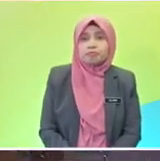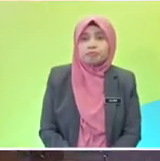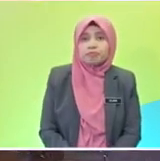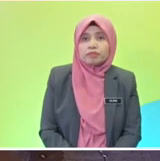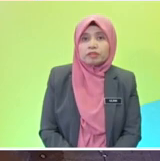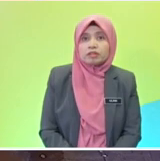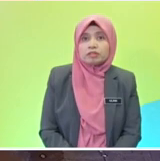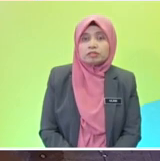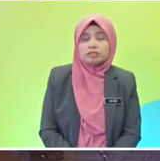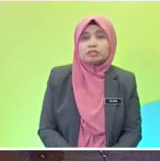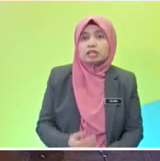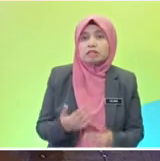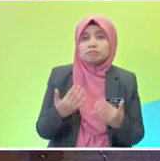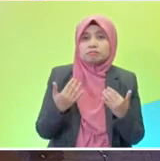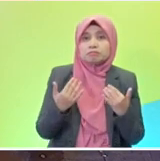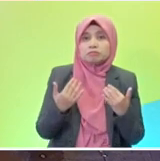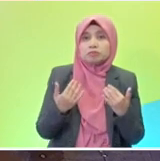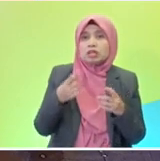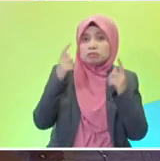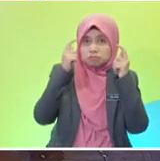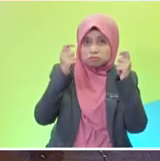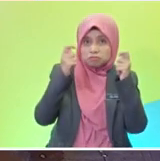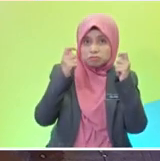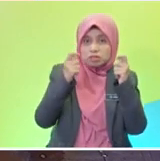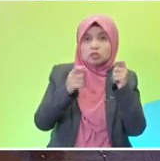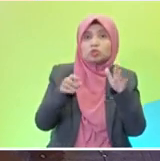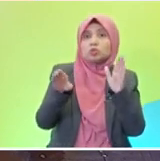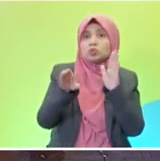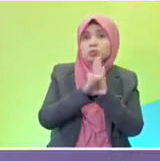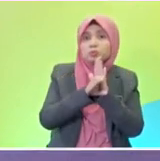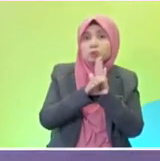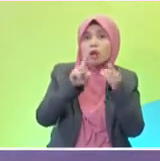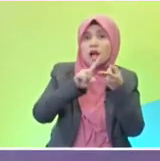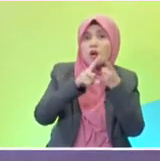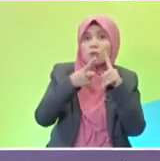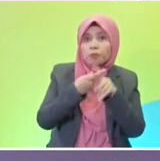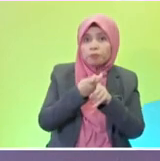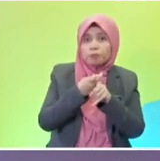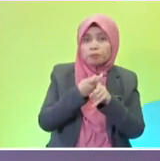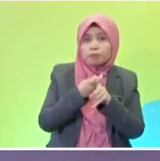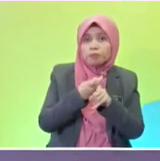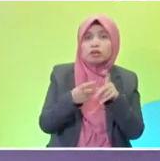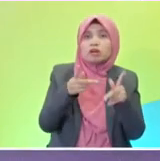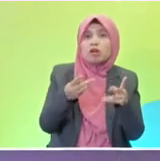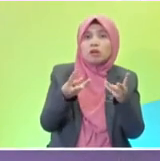Now, in the meantime, teacher, if, for example, our friends would like to use a different